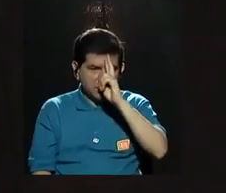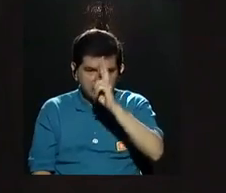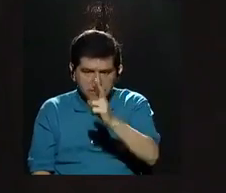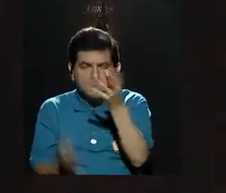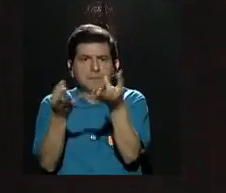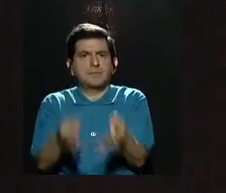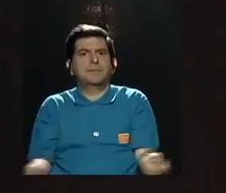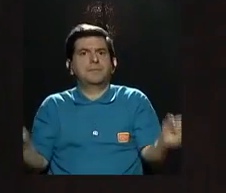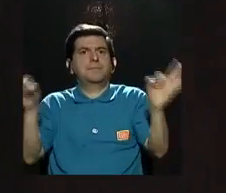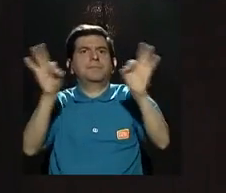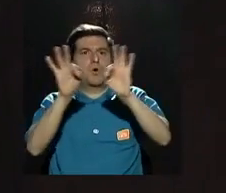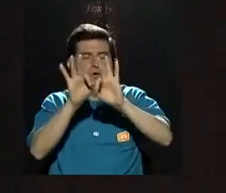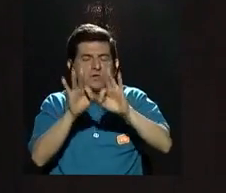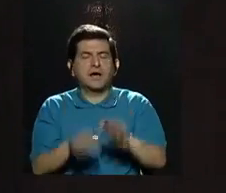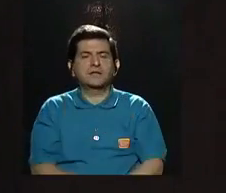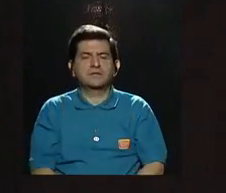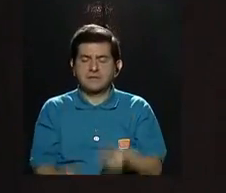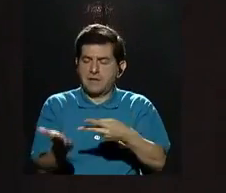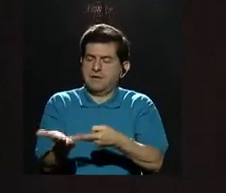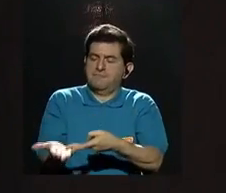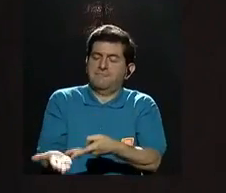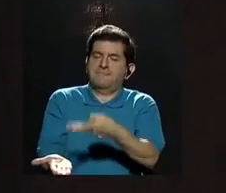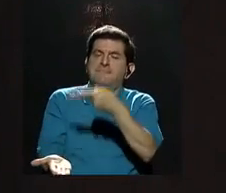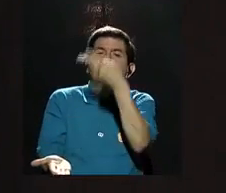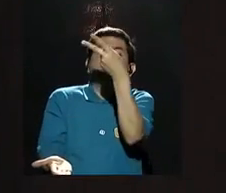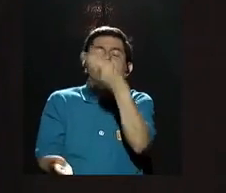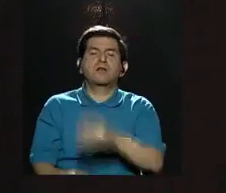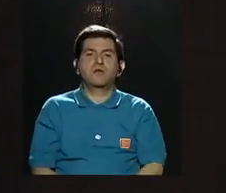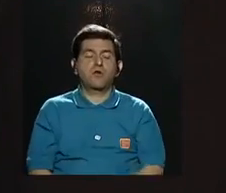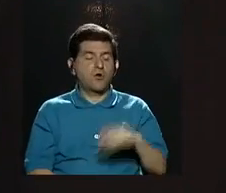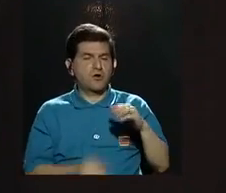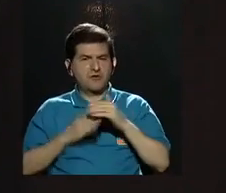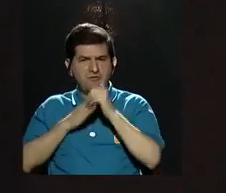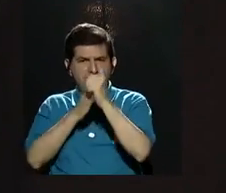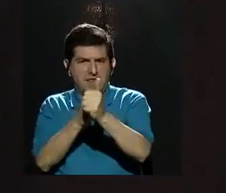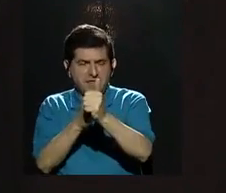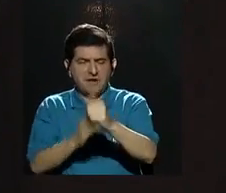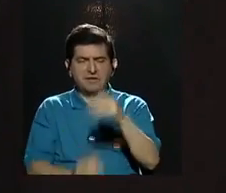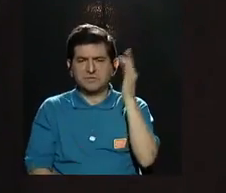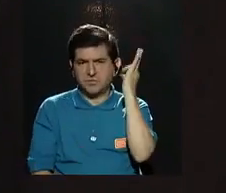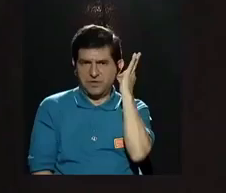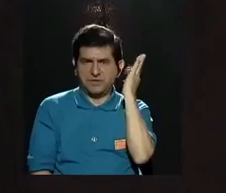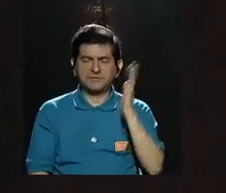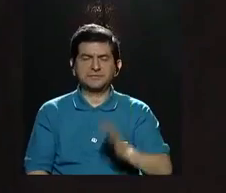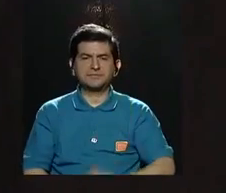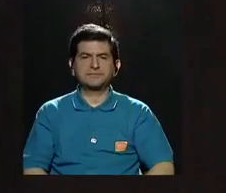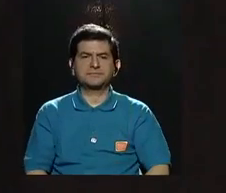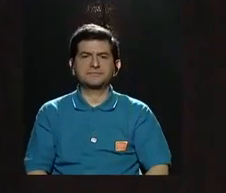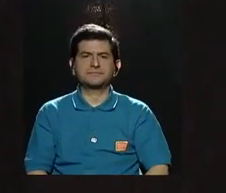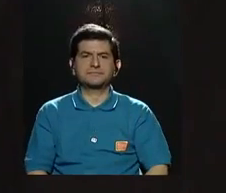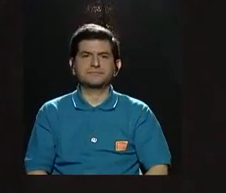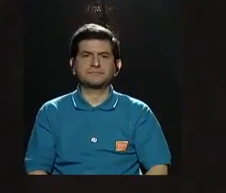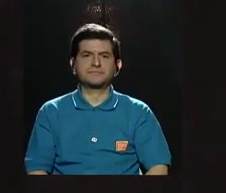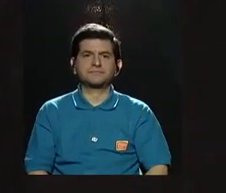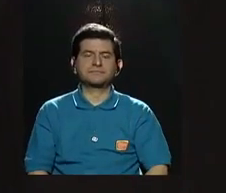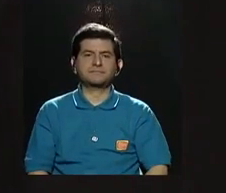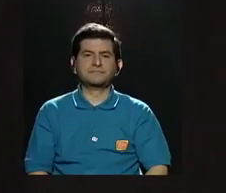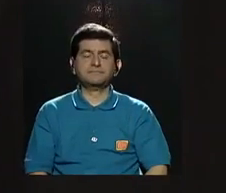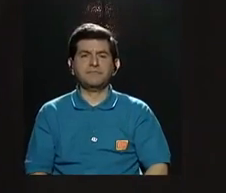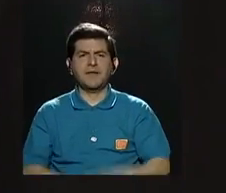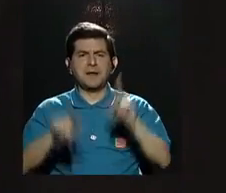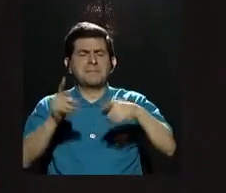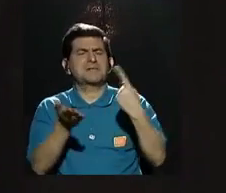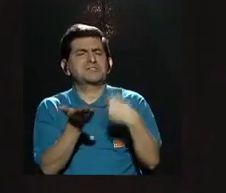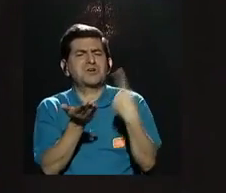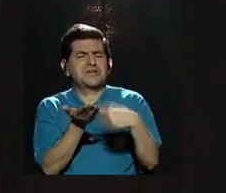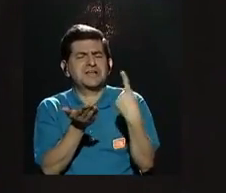to value women's leadership. For those who argued that feminism